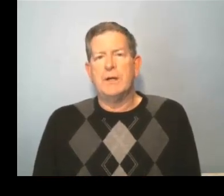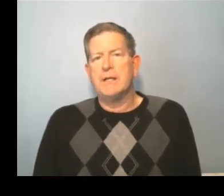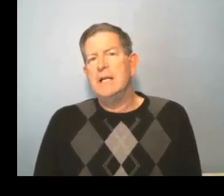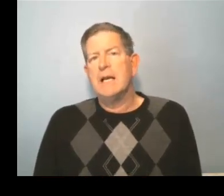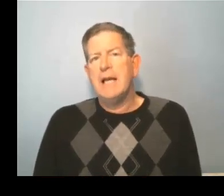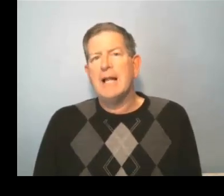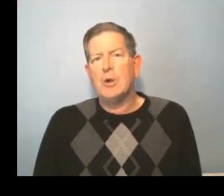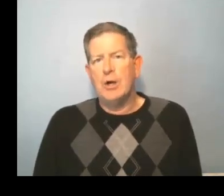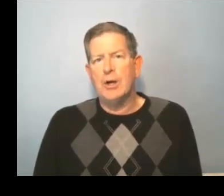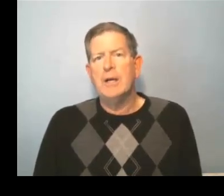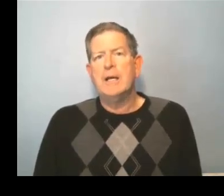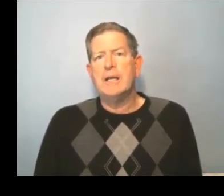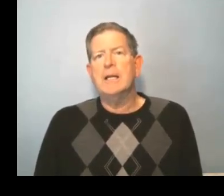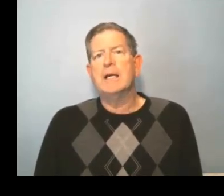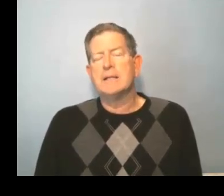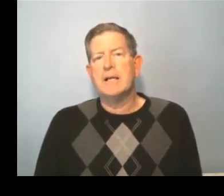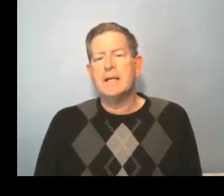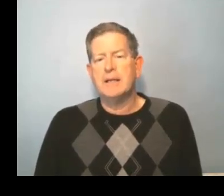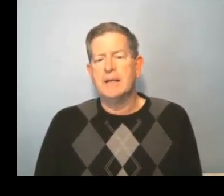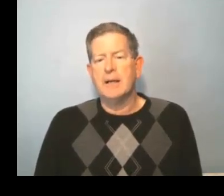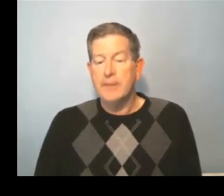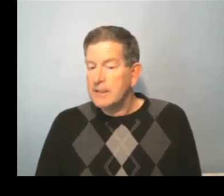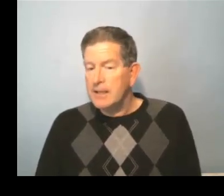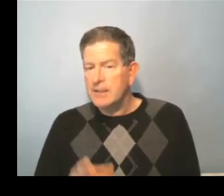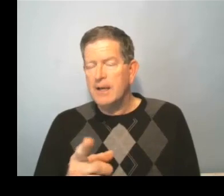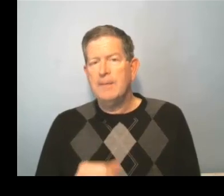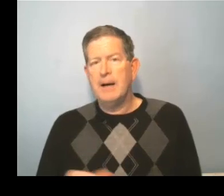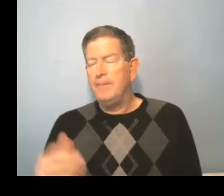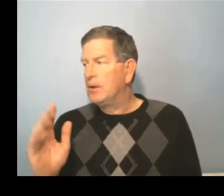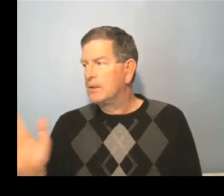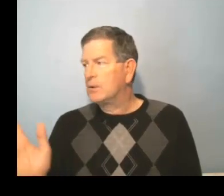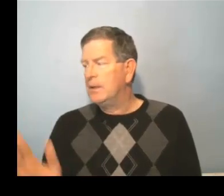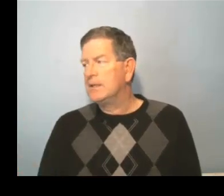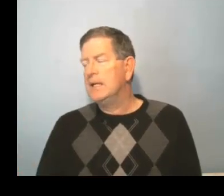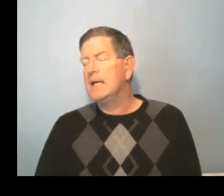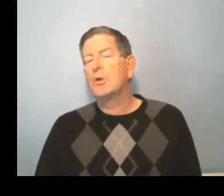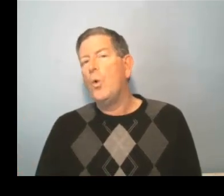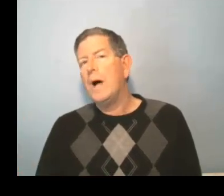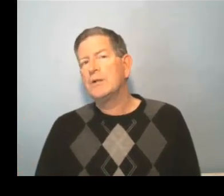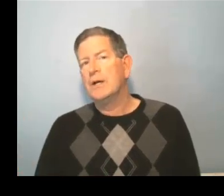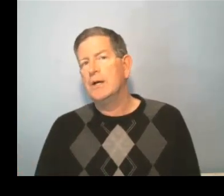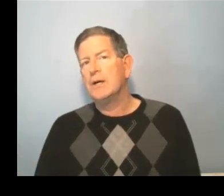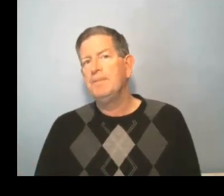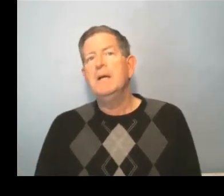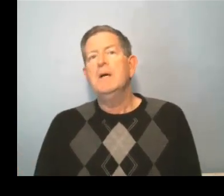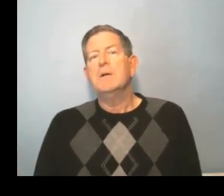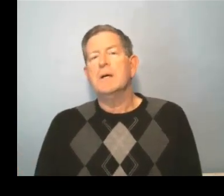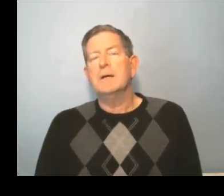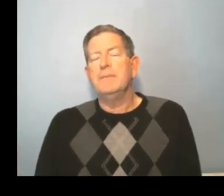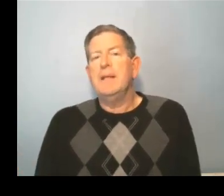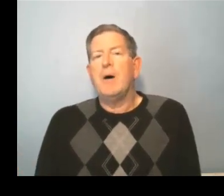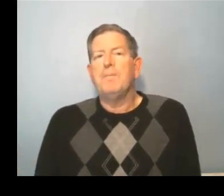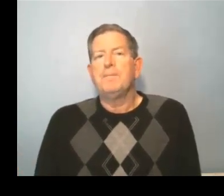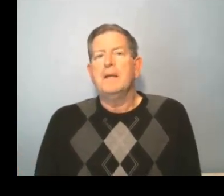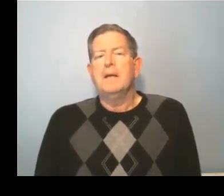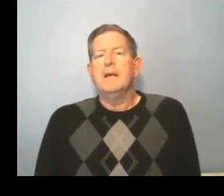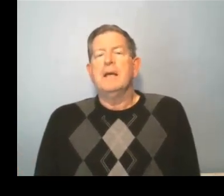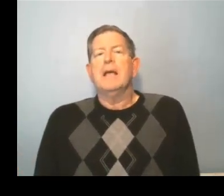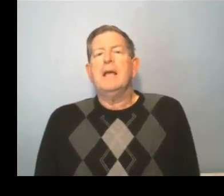3 heures, il est 4 heures, il est 5 heures. In this case, here on the screen, it's il est 3 heures.